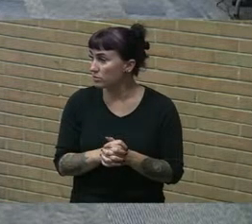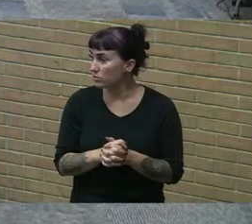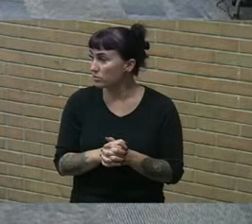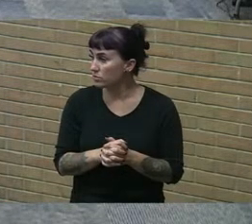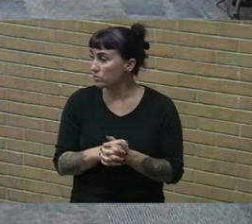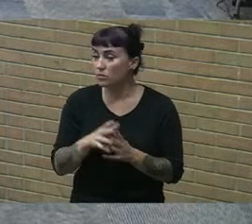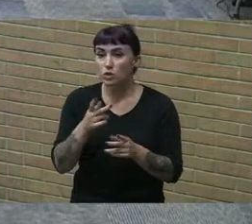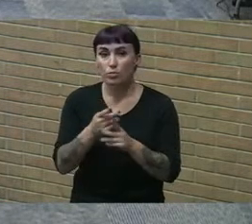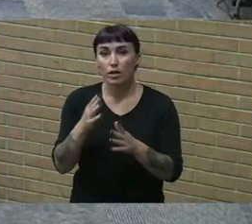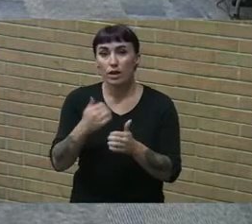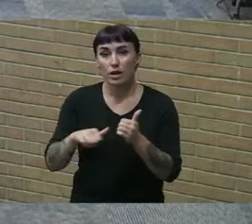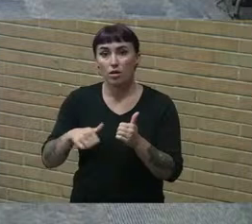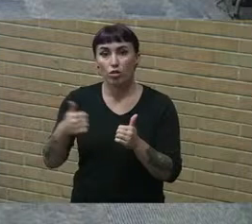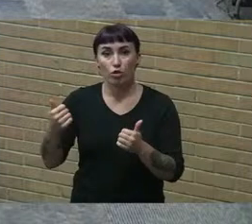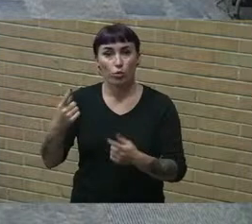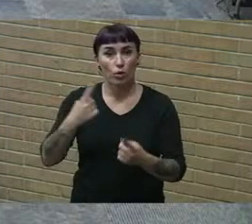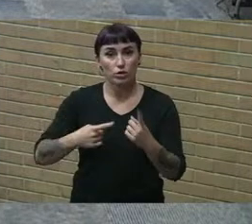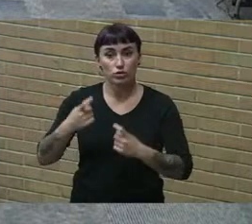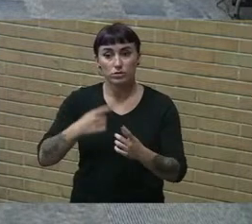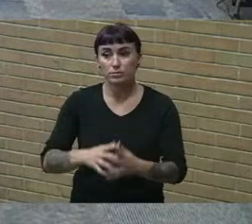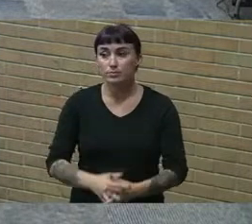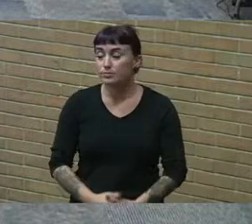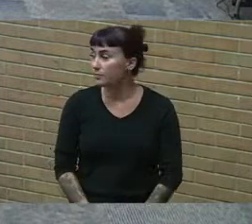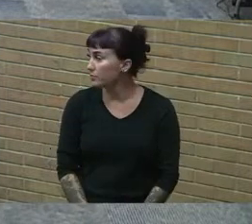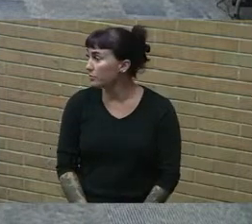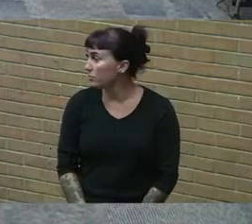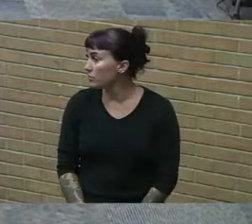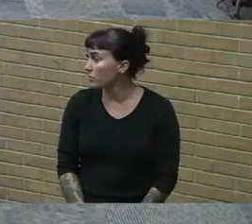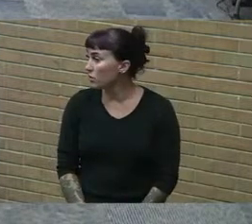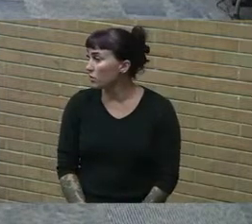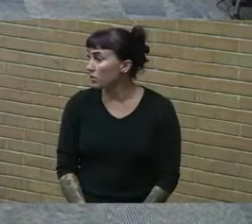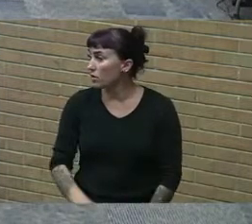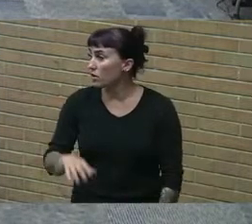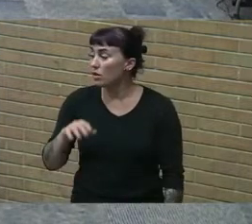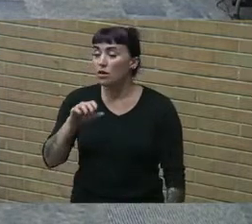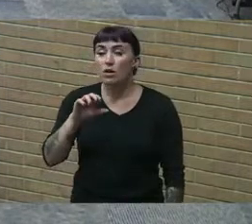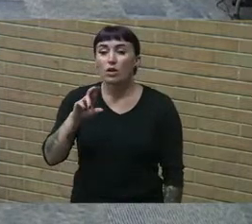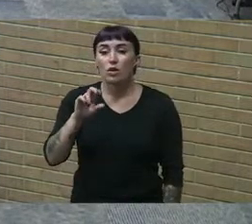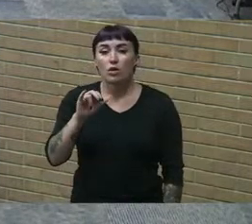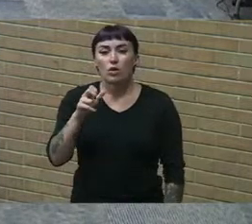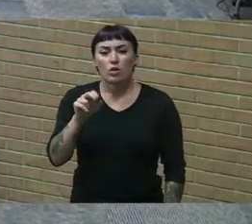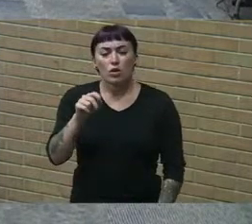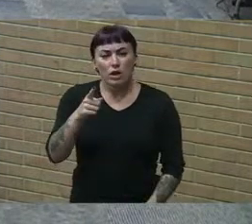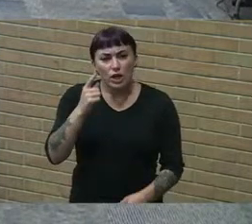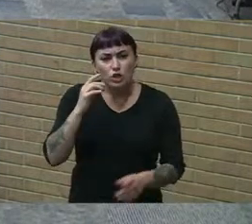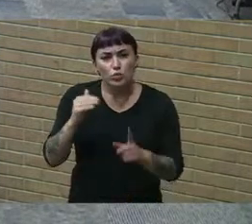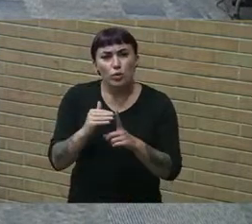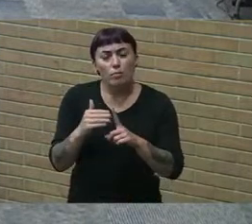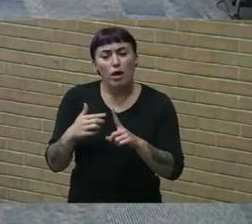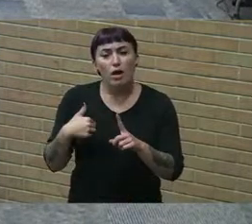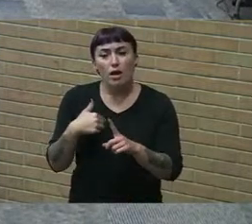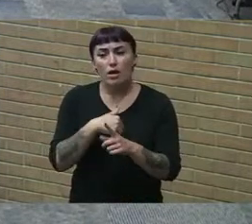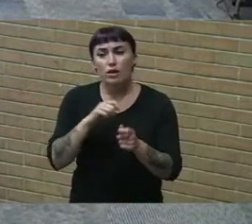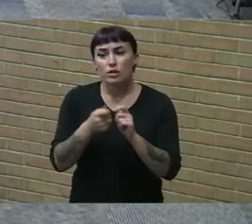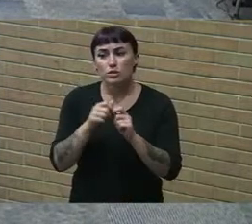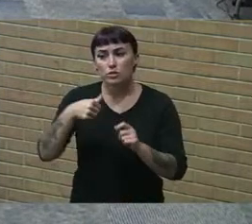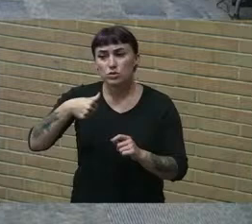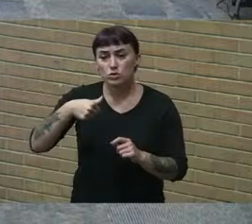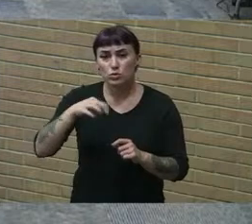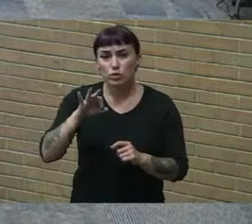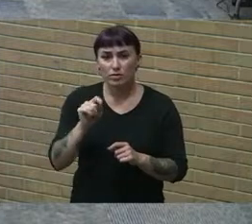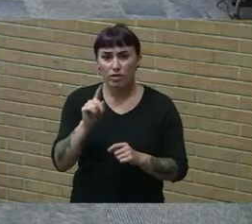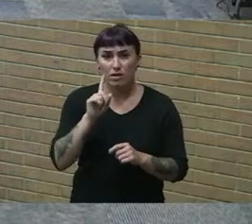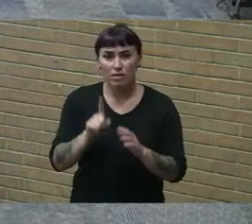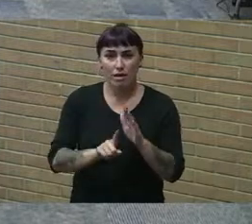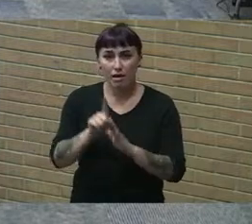Any other questions? Mr. Goldman, could you just remind us the change in square footage and the